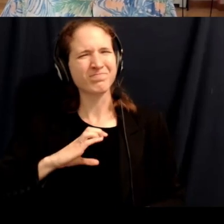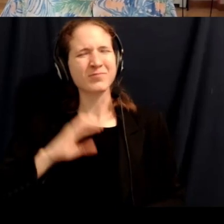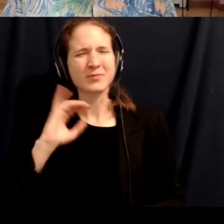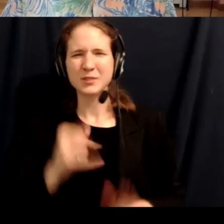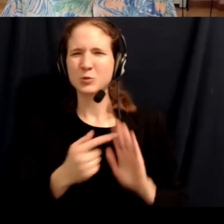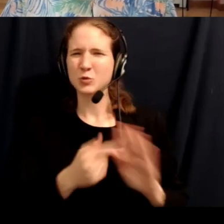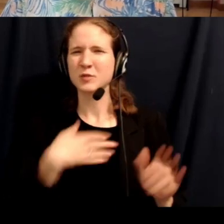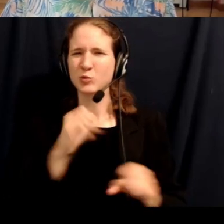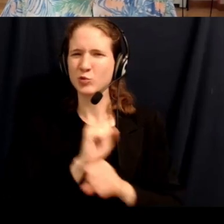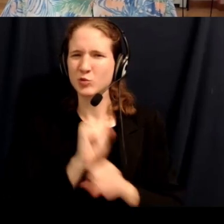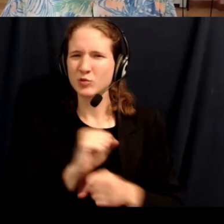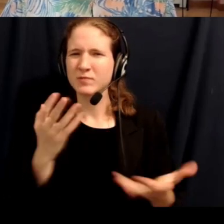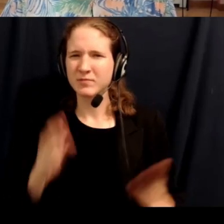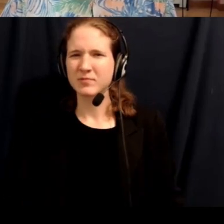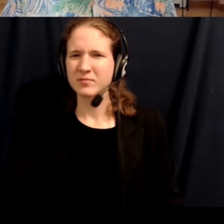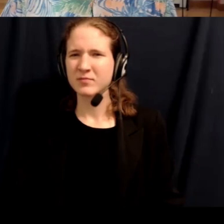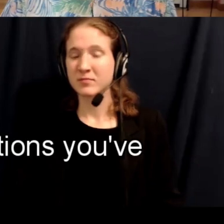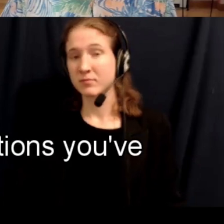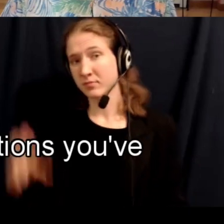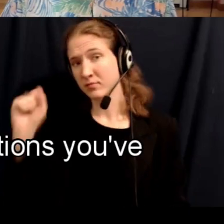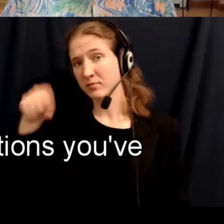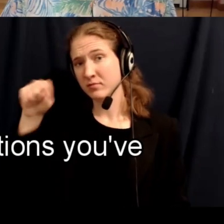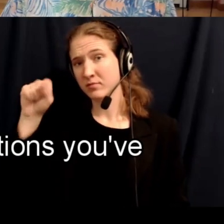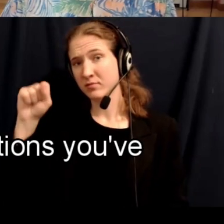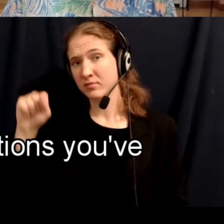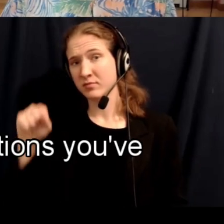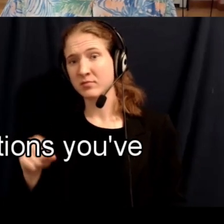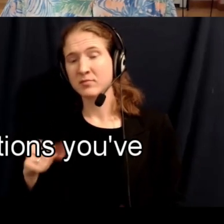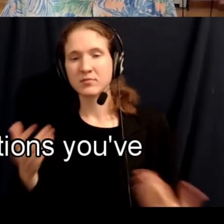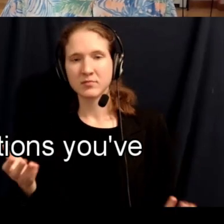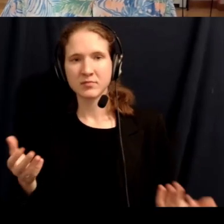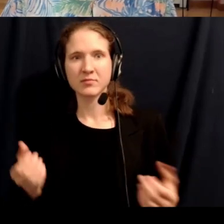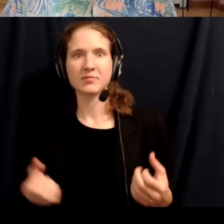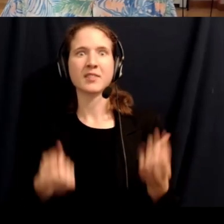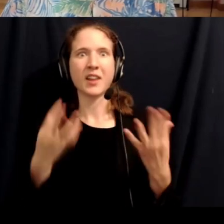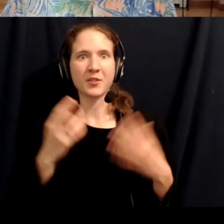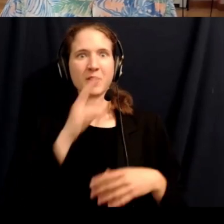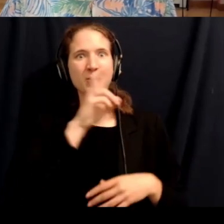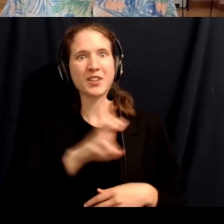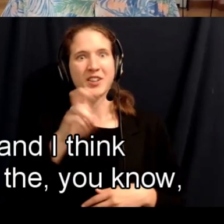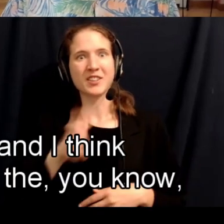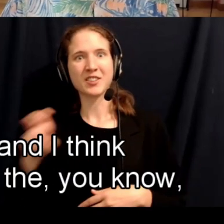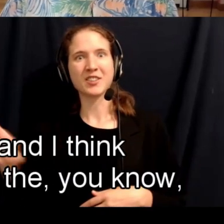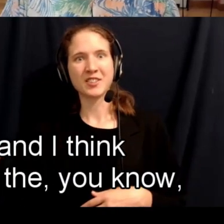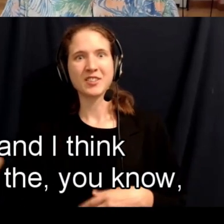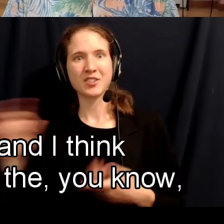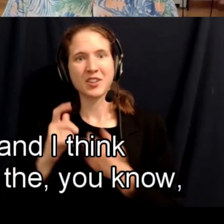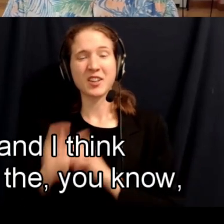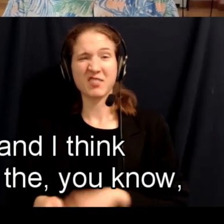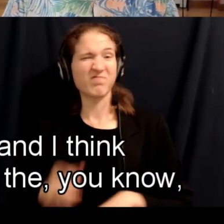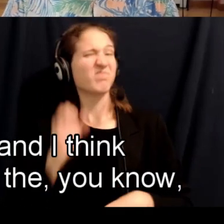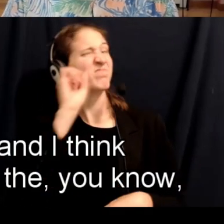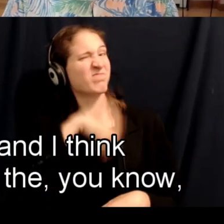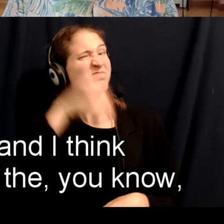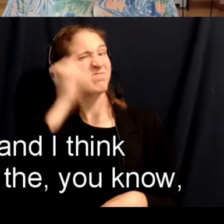do. Yeah. So these are lots of transitions you've gone through. That's pretty I neat. have. I really have,